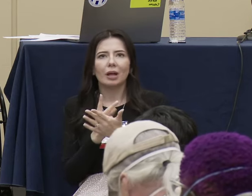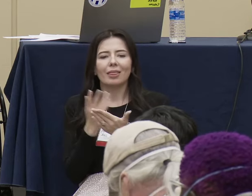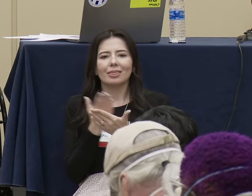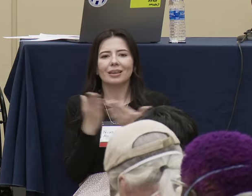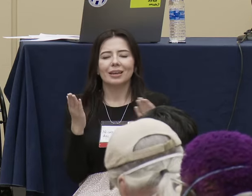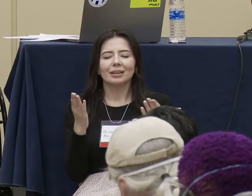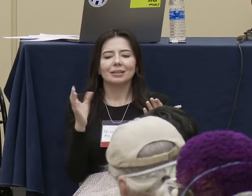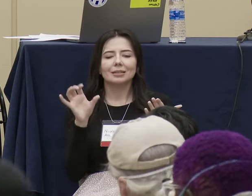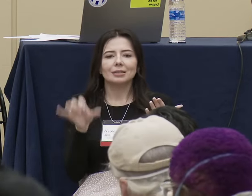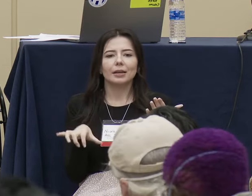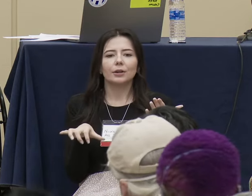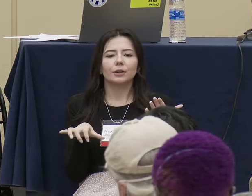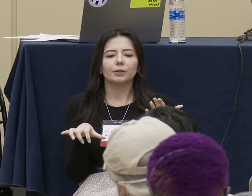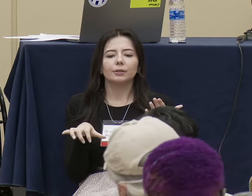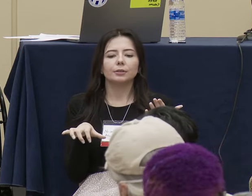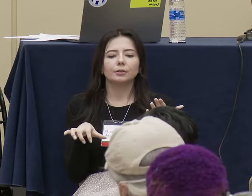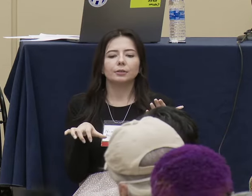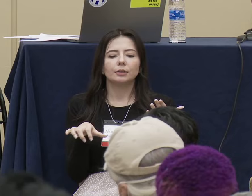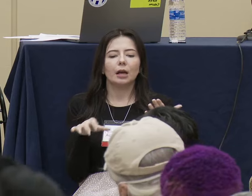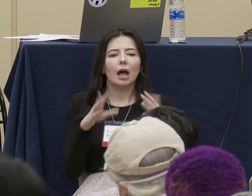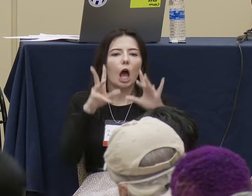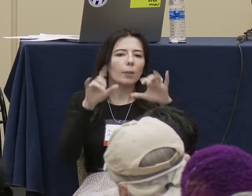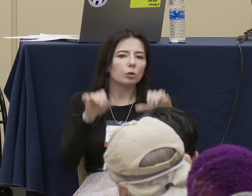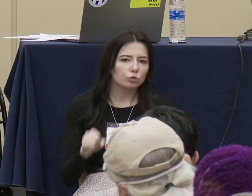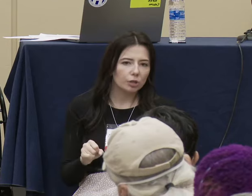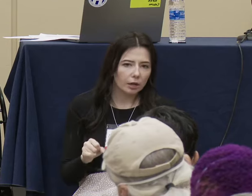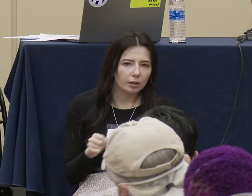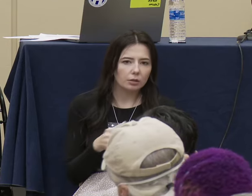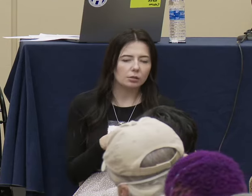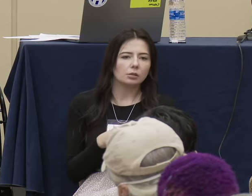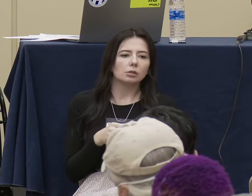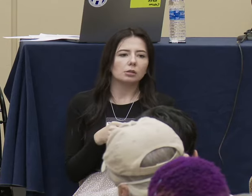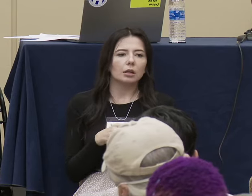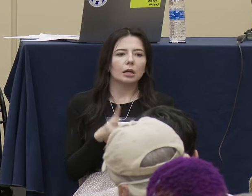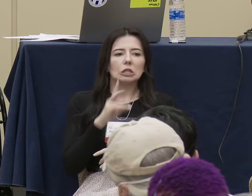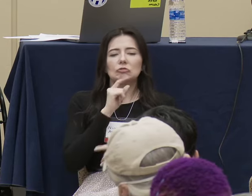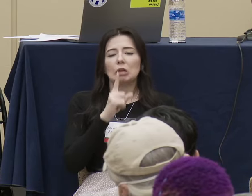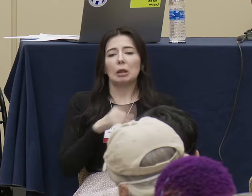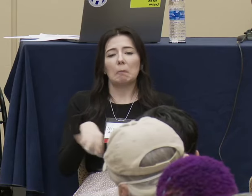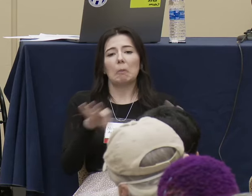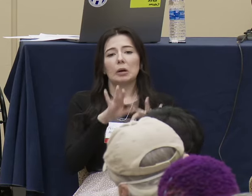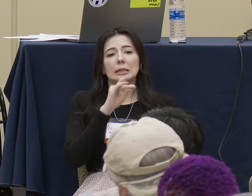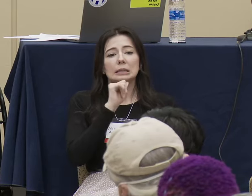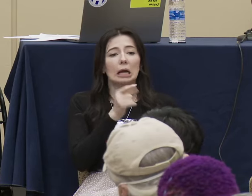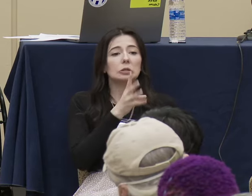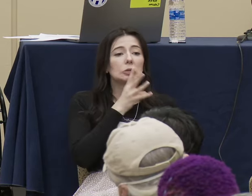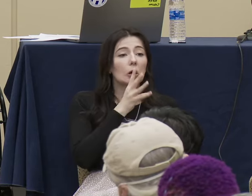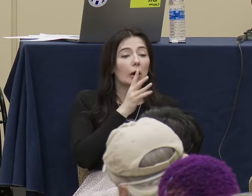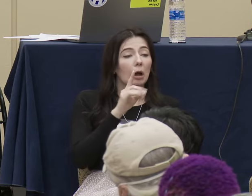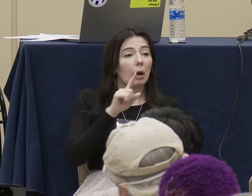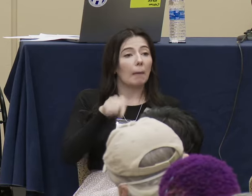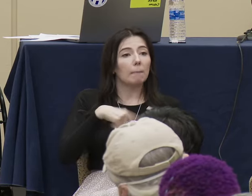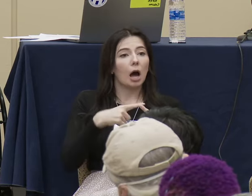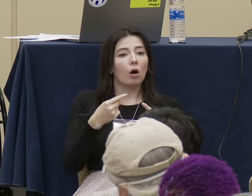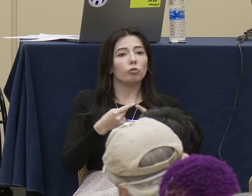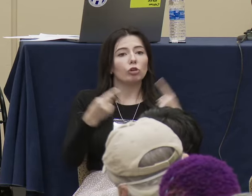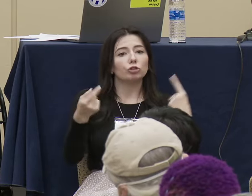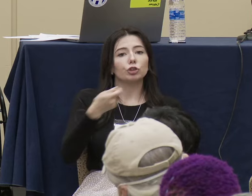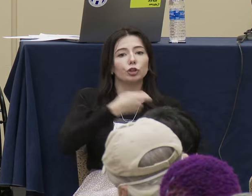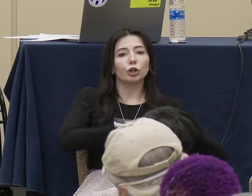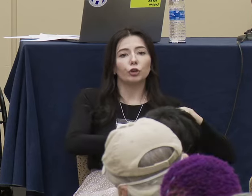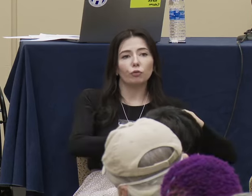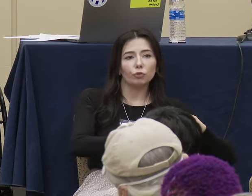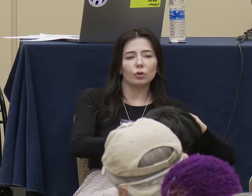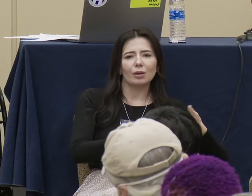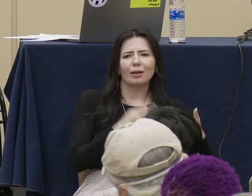things that are abolitionary. But like Kelly was saying, it's really important not to talk about alternatives, because think about if